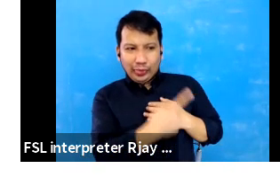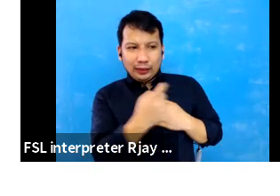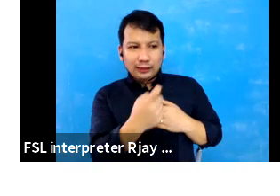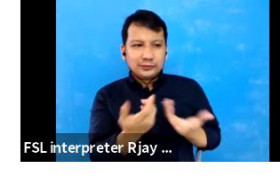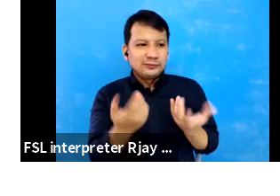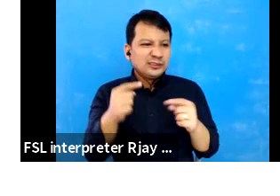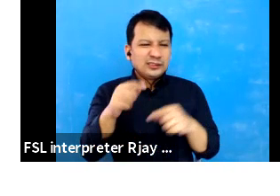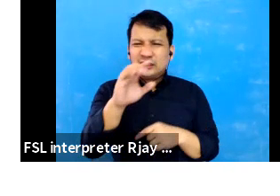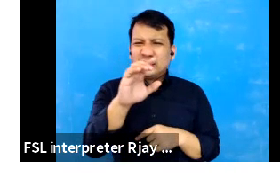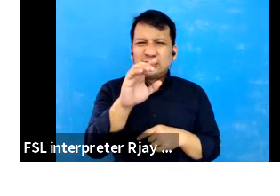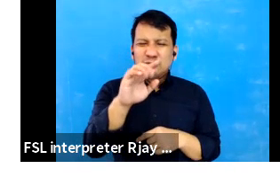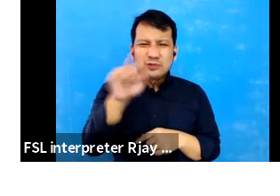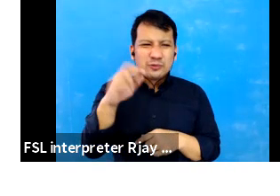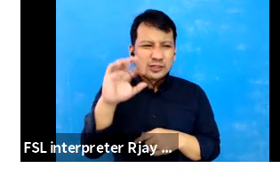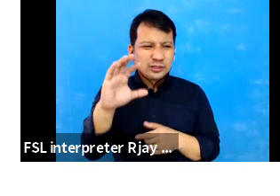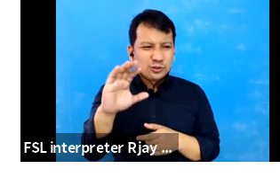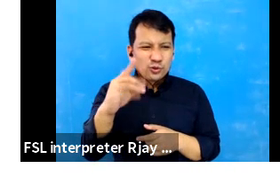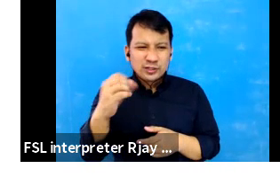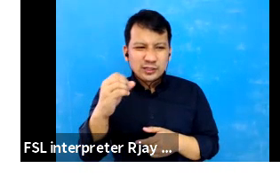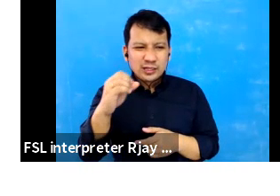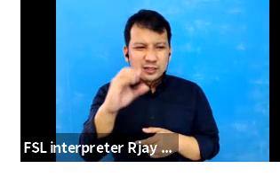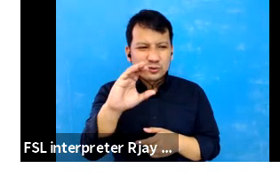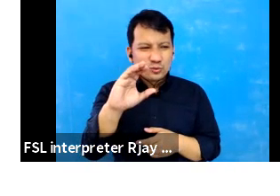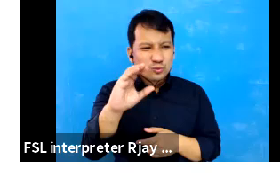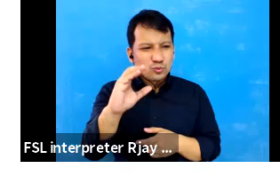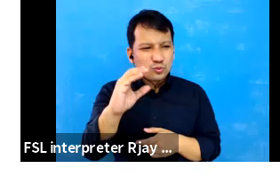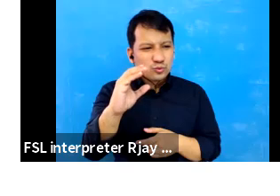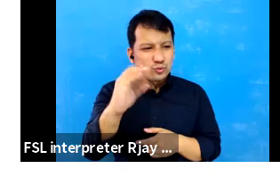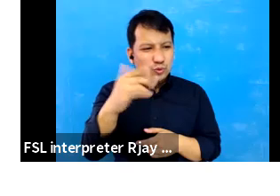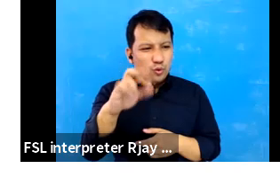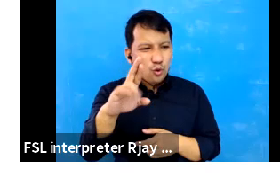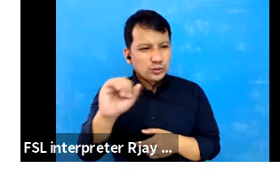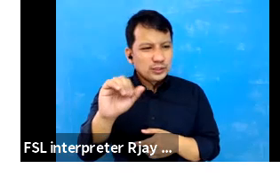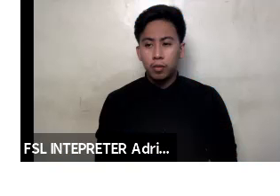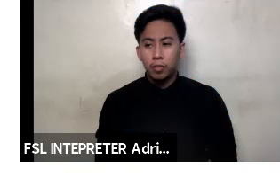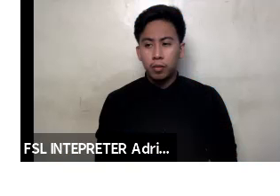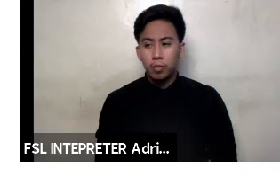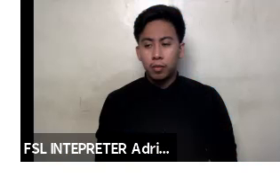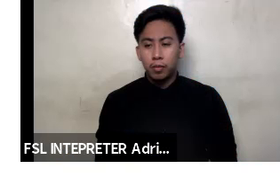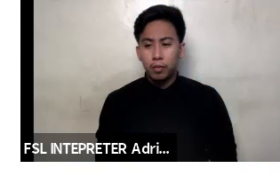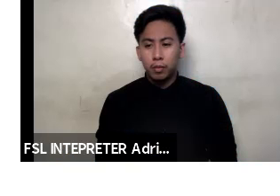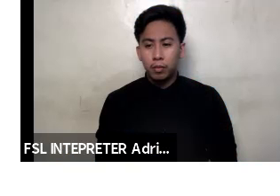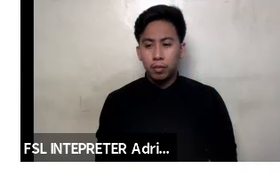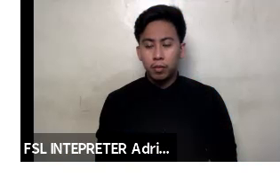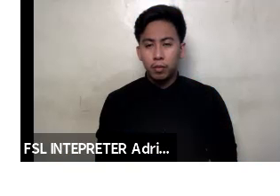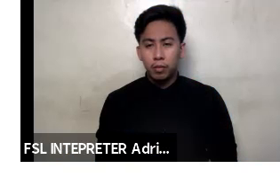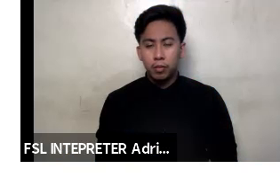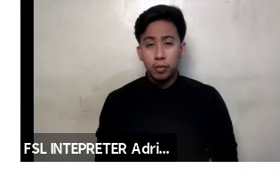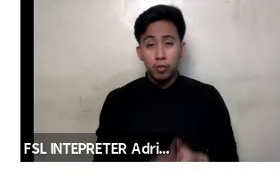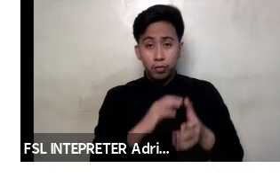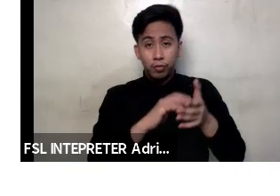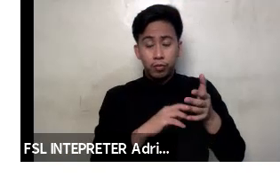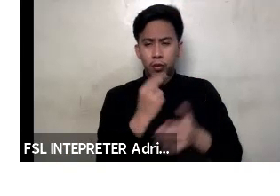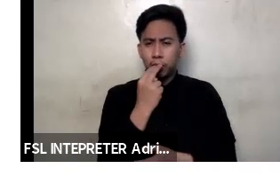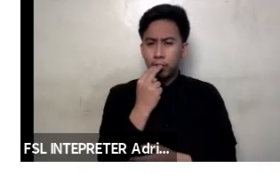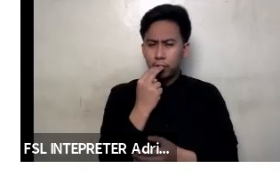So yung chronic enteropathy, parang bagong concept sa atin, no? But all of these have impact on decreasing nutrient absorption